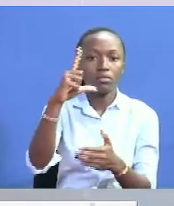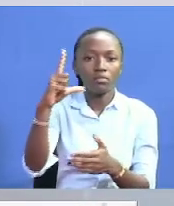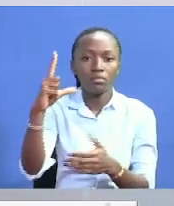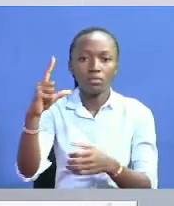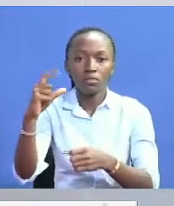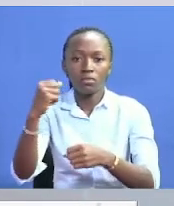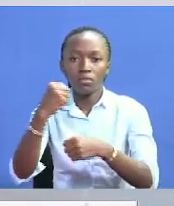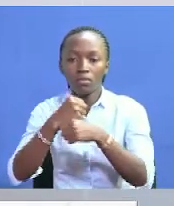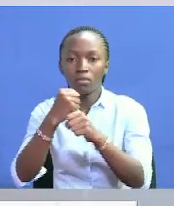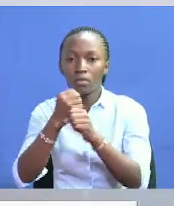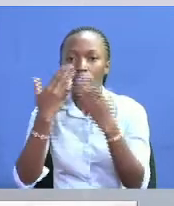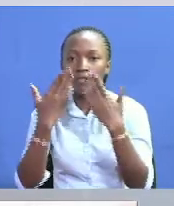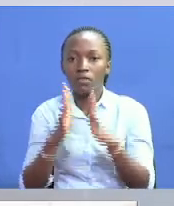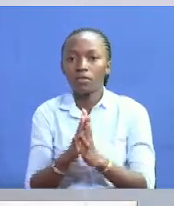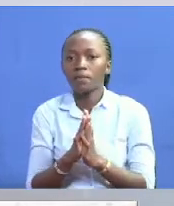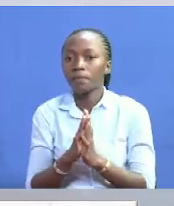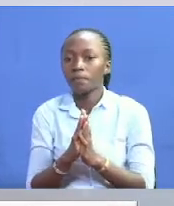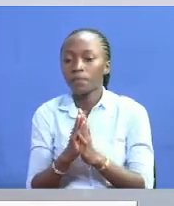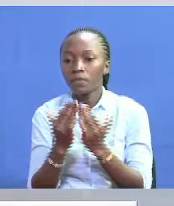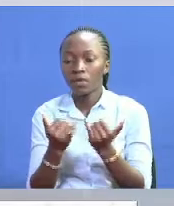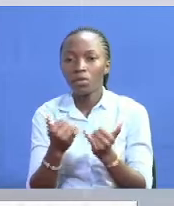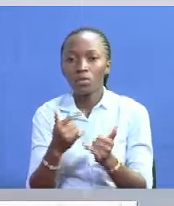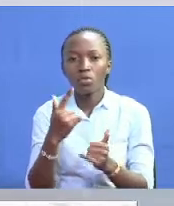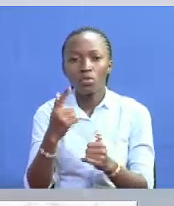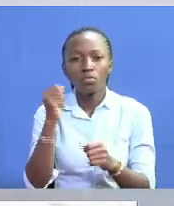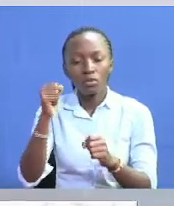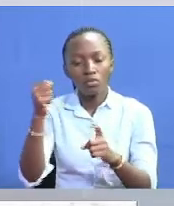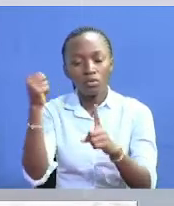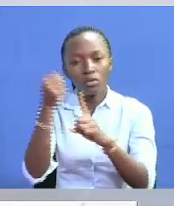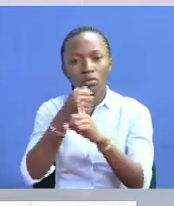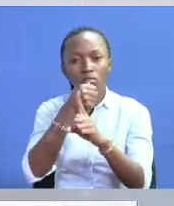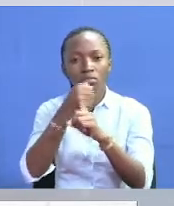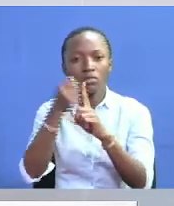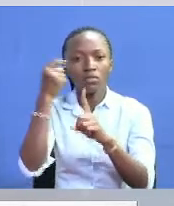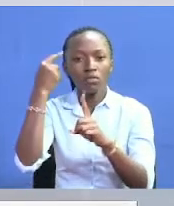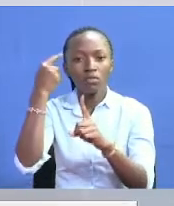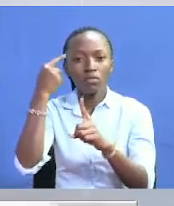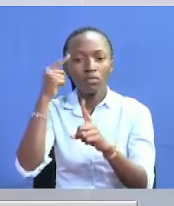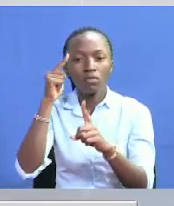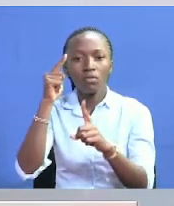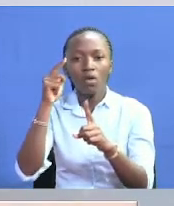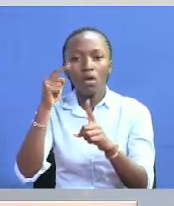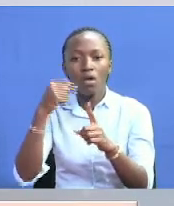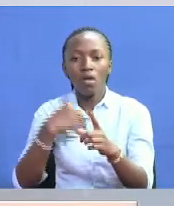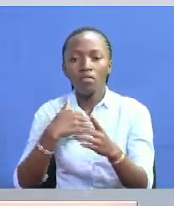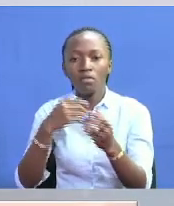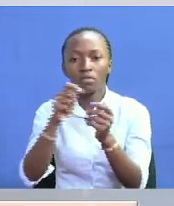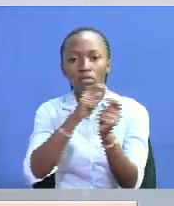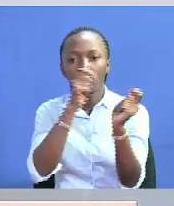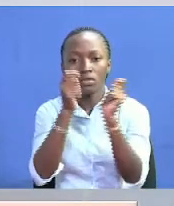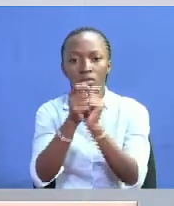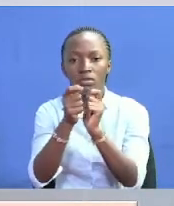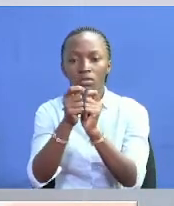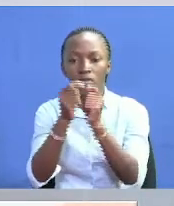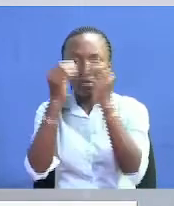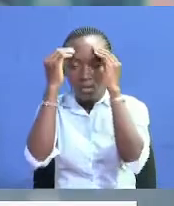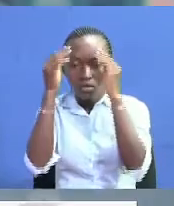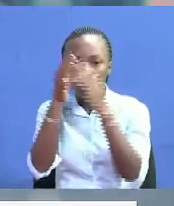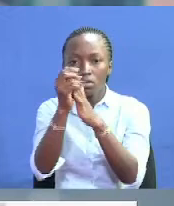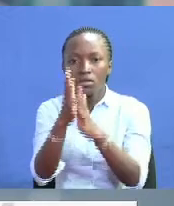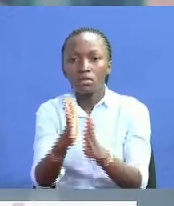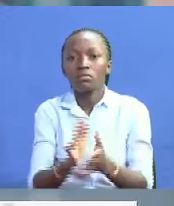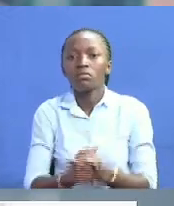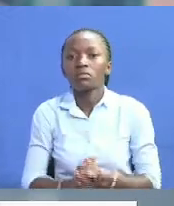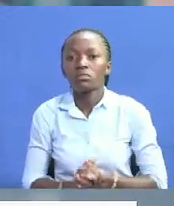that you're vying for, is it something that you would advocate for, that we get to see a change in terms of student leadership?